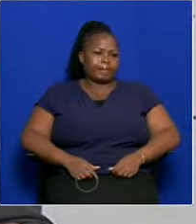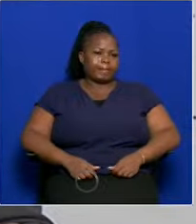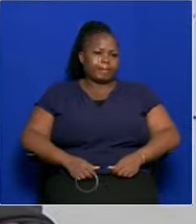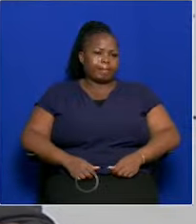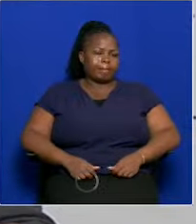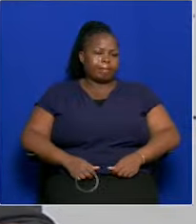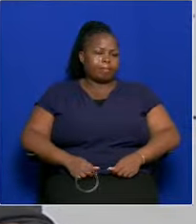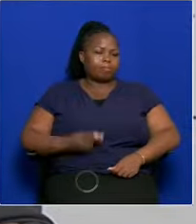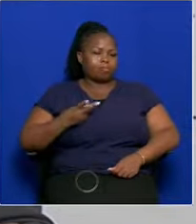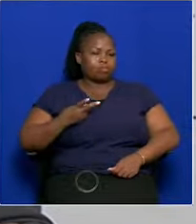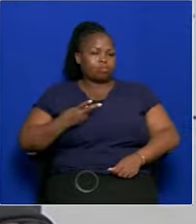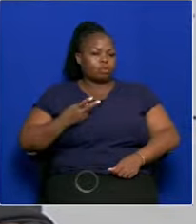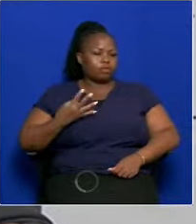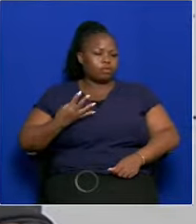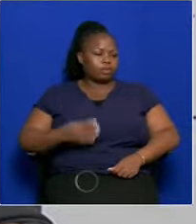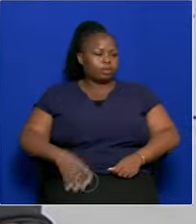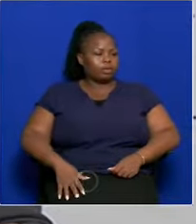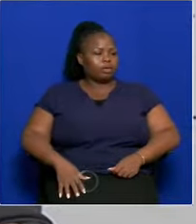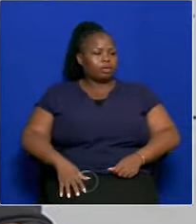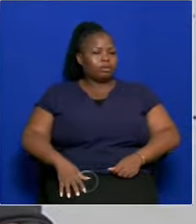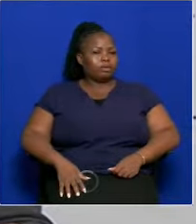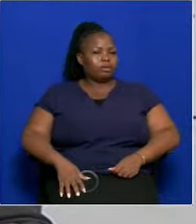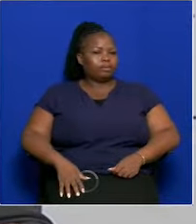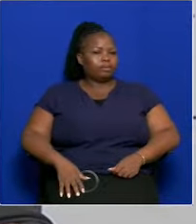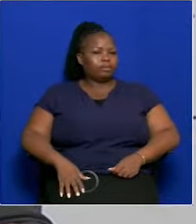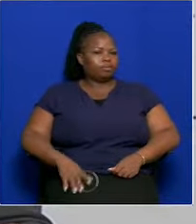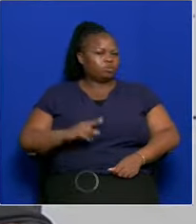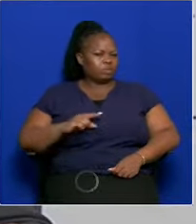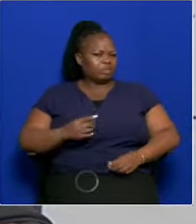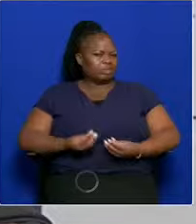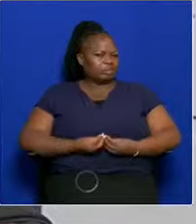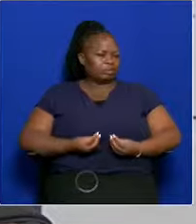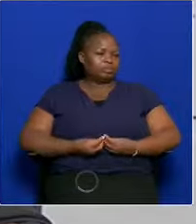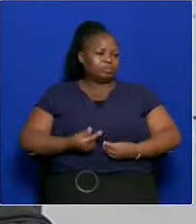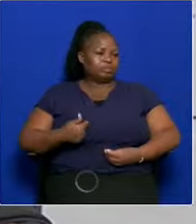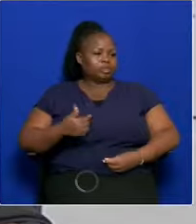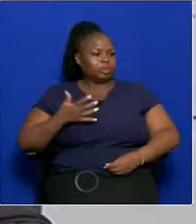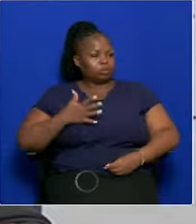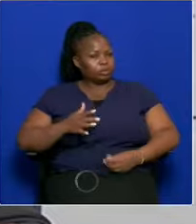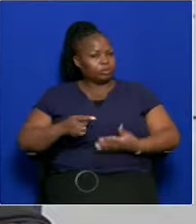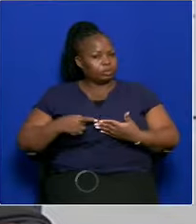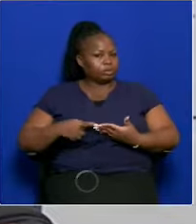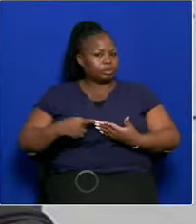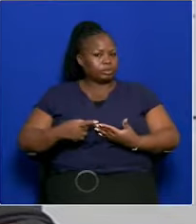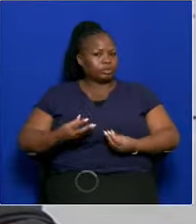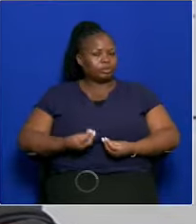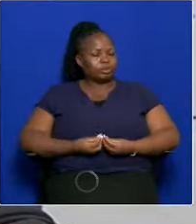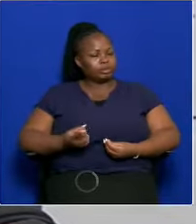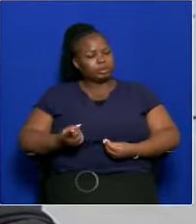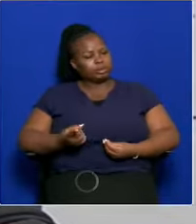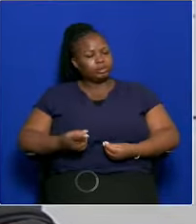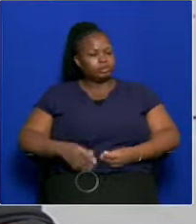24th, because there was something I wanted to discuss with, and I think